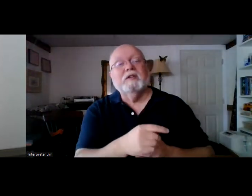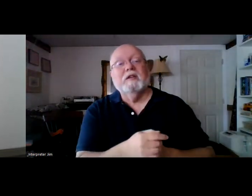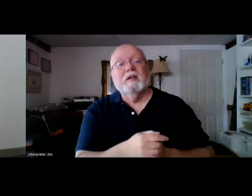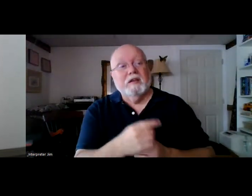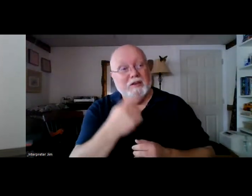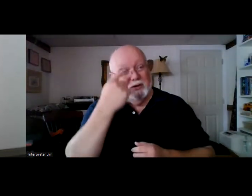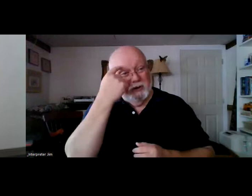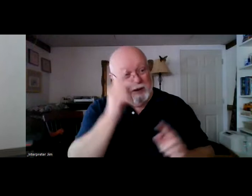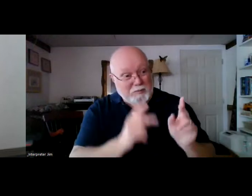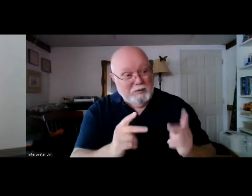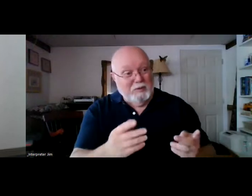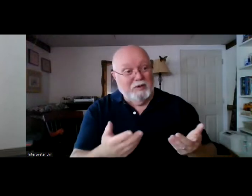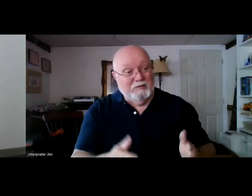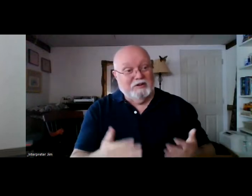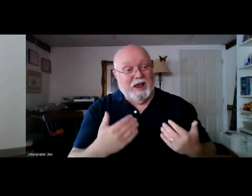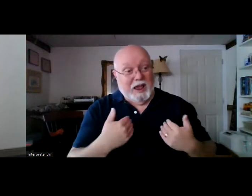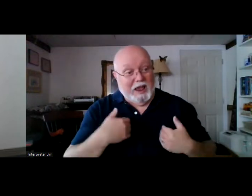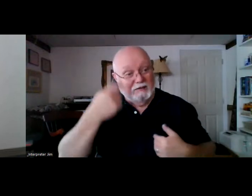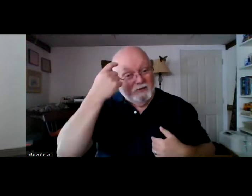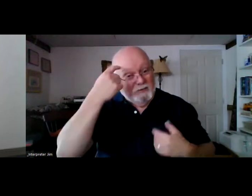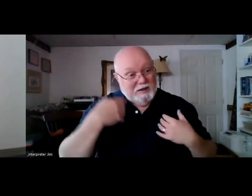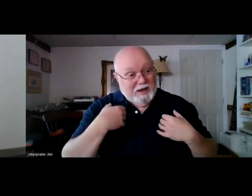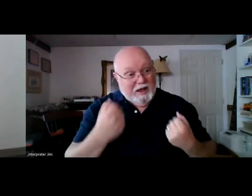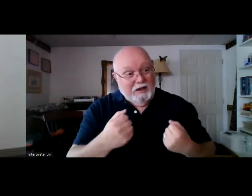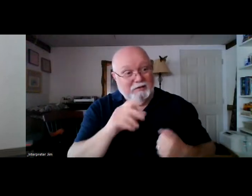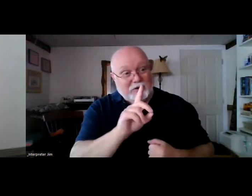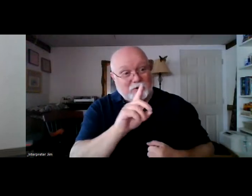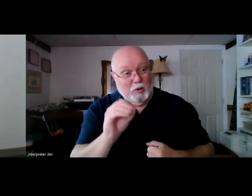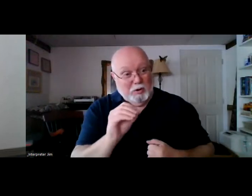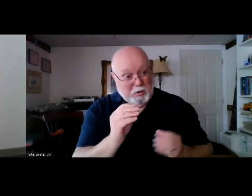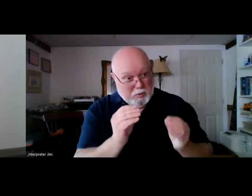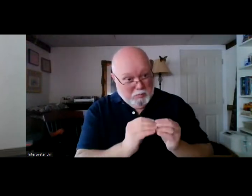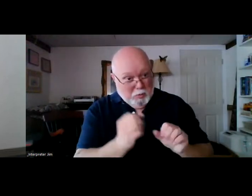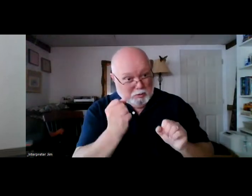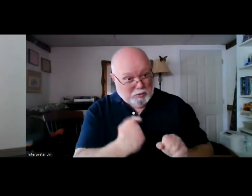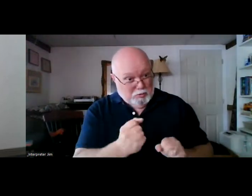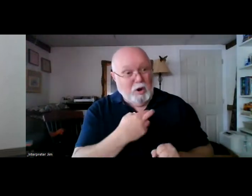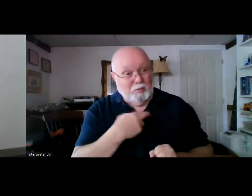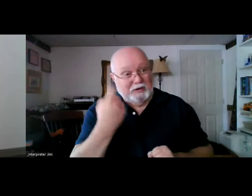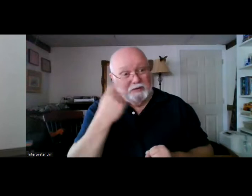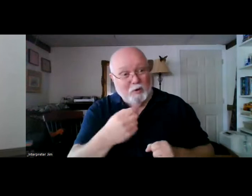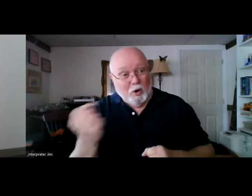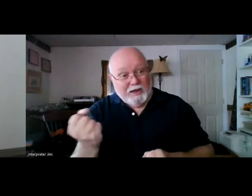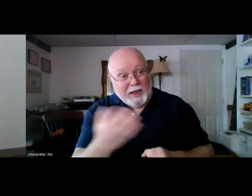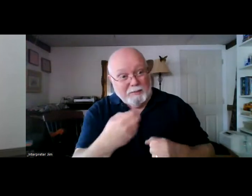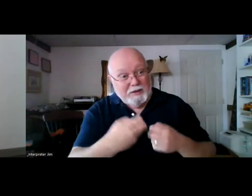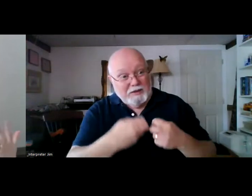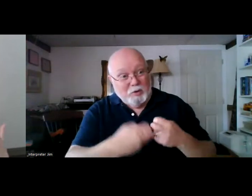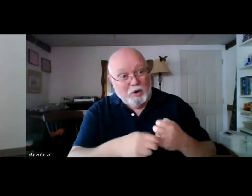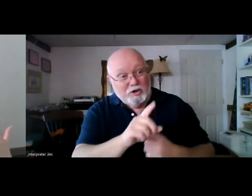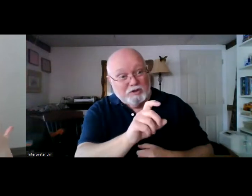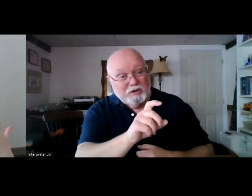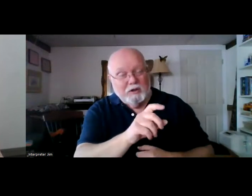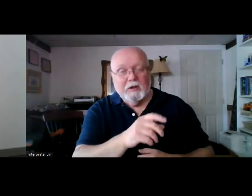health conditions or predisposed with mental health disorder are at a higher risk for gambling disorders? Right. So these are all these great